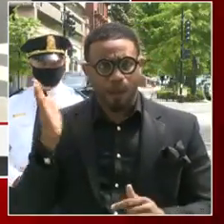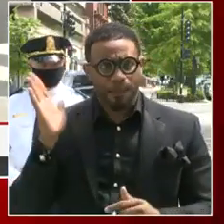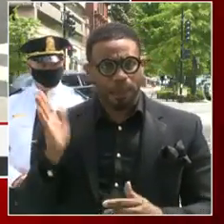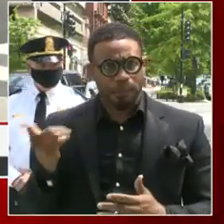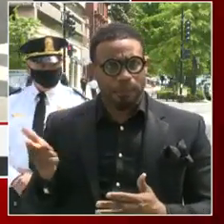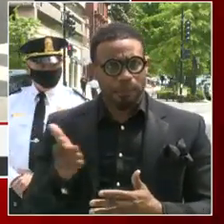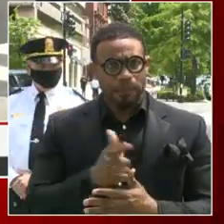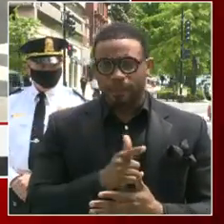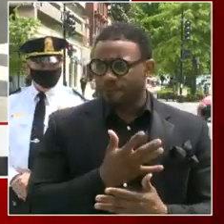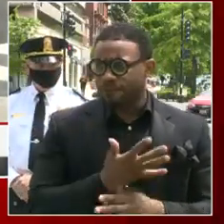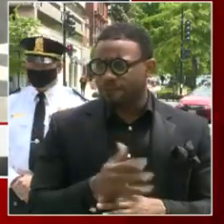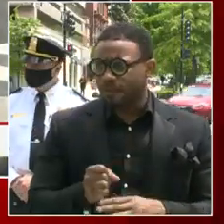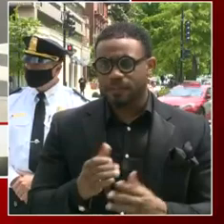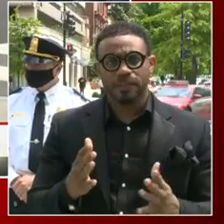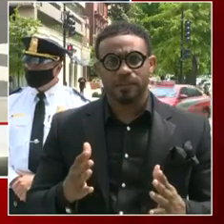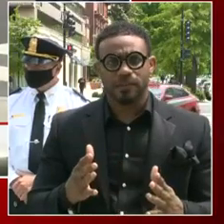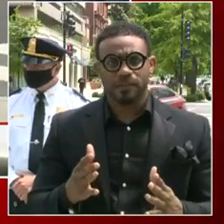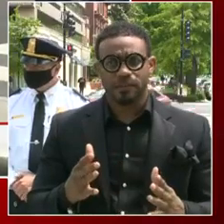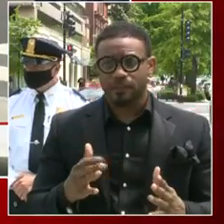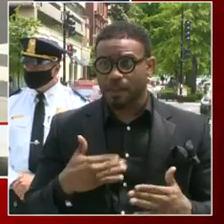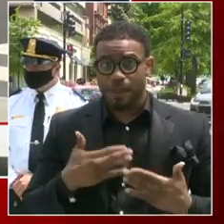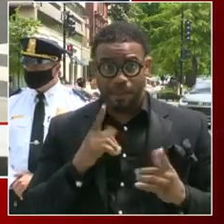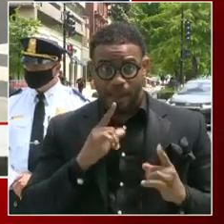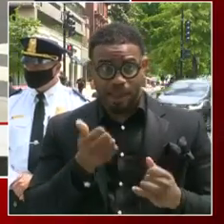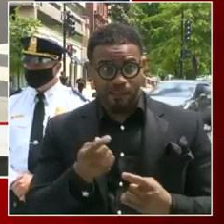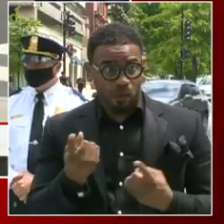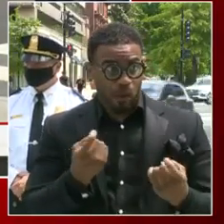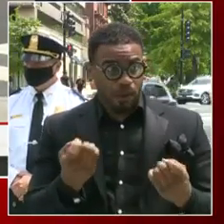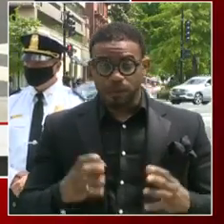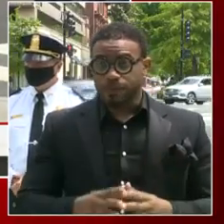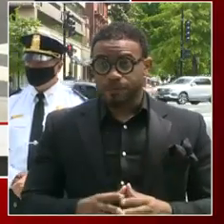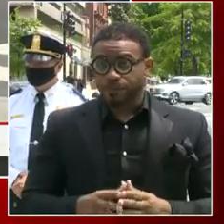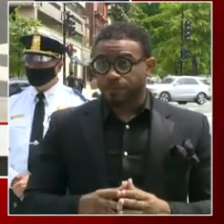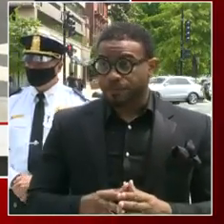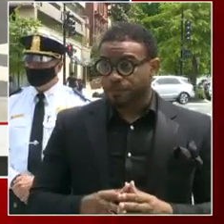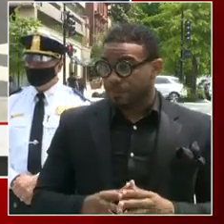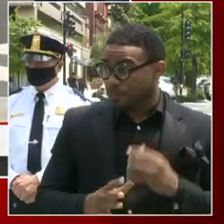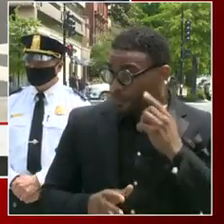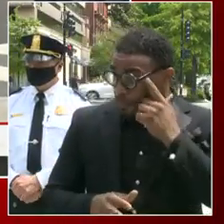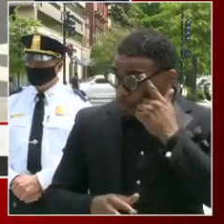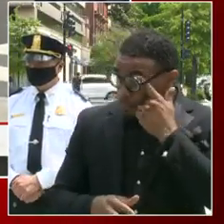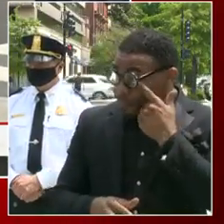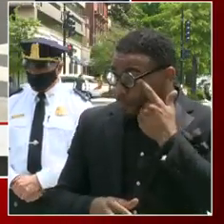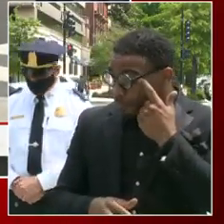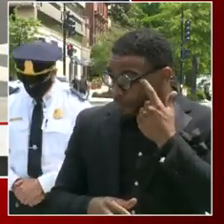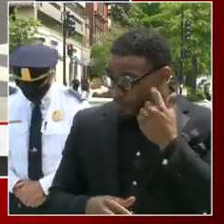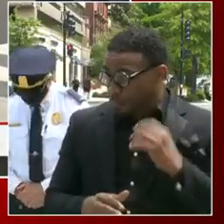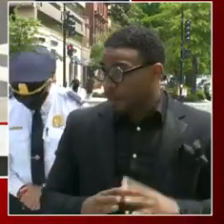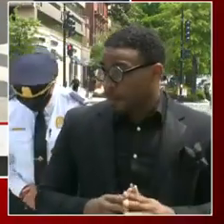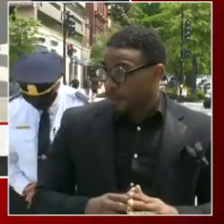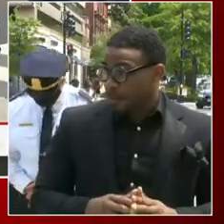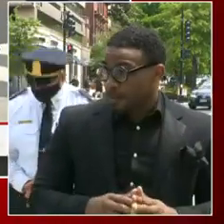speakers, and I'm happy to answer a few questions. Yes, sir.